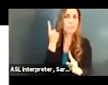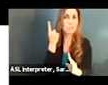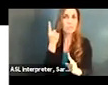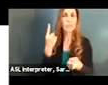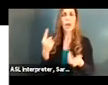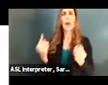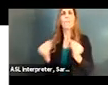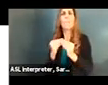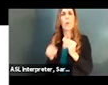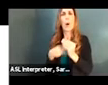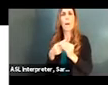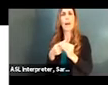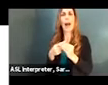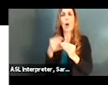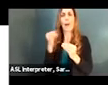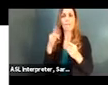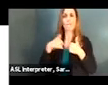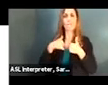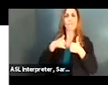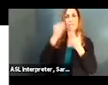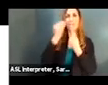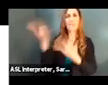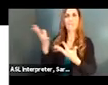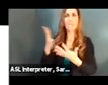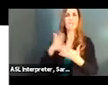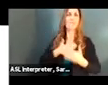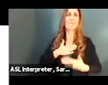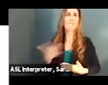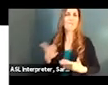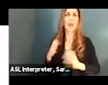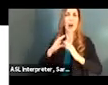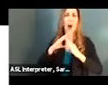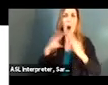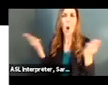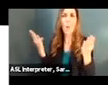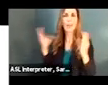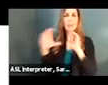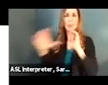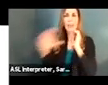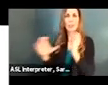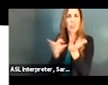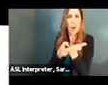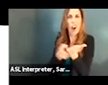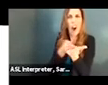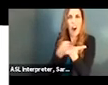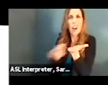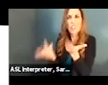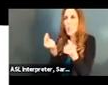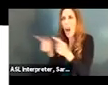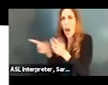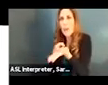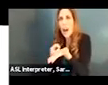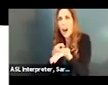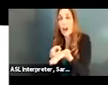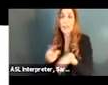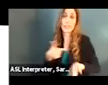about you communicating openly and honestly with us about what's going on. I'm the one that sends